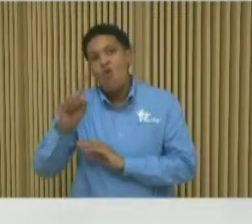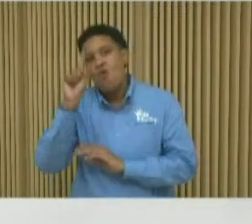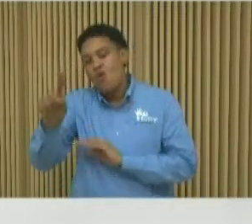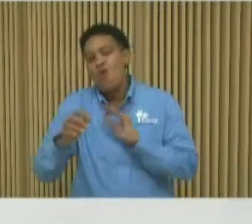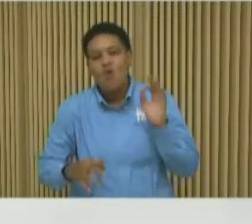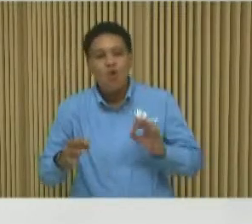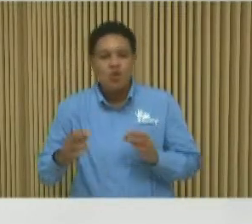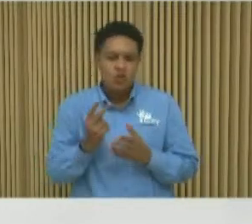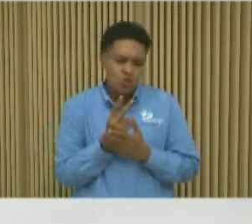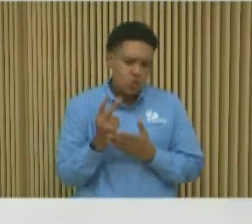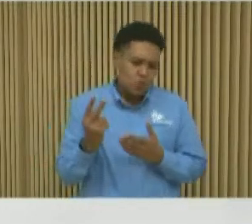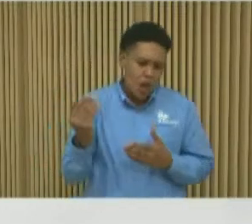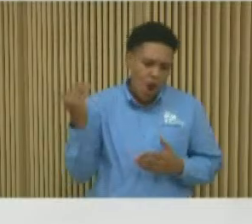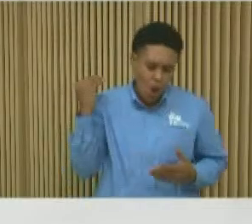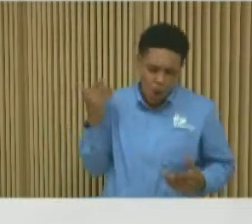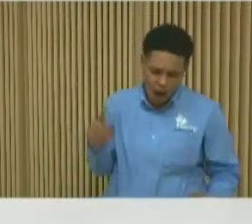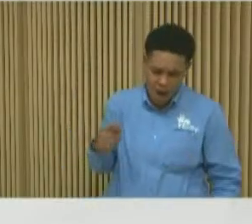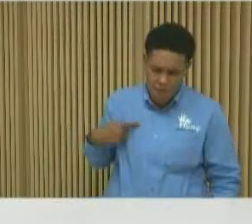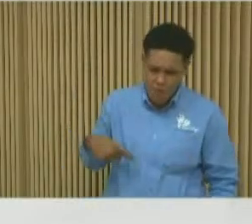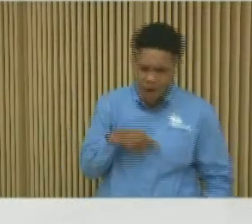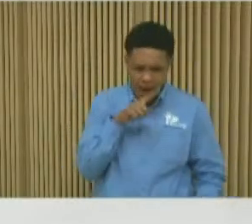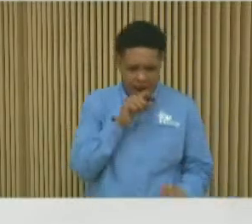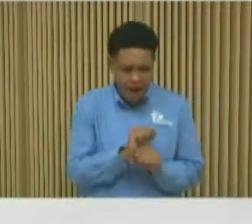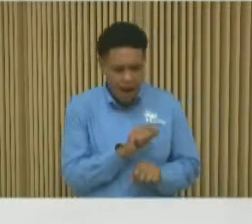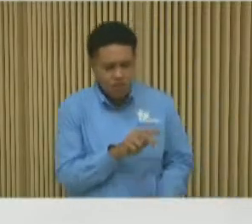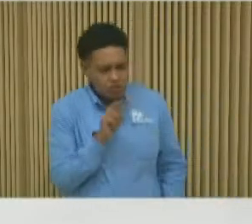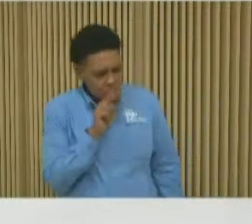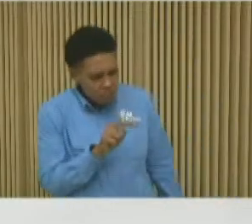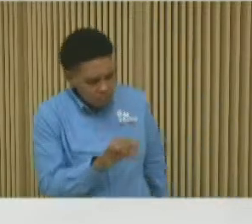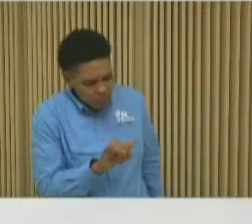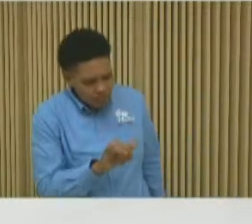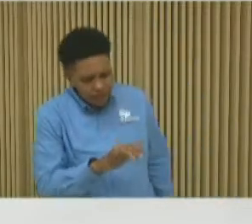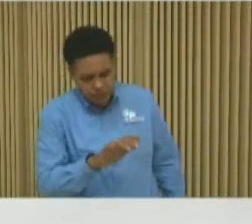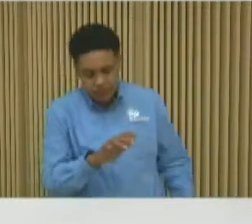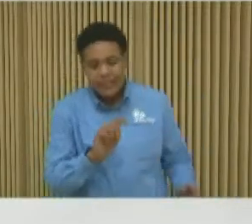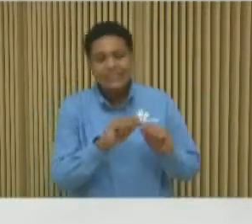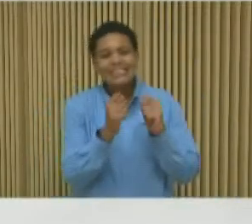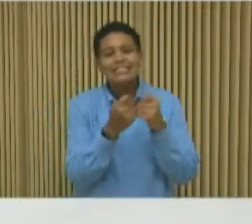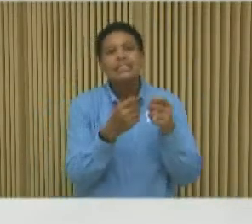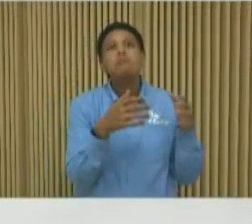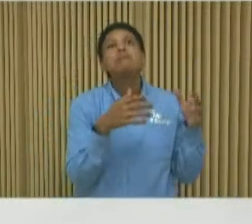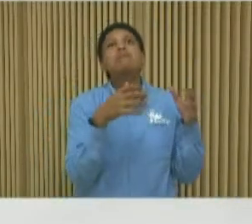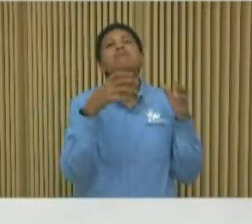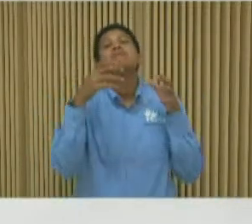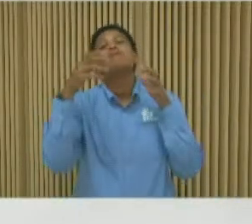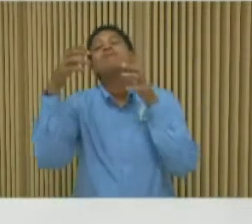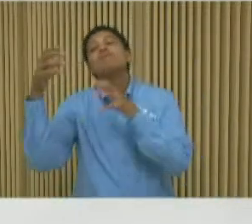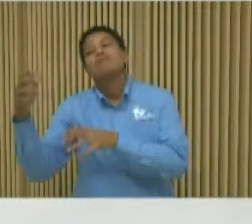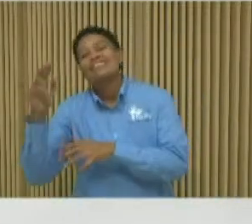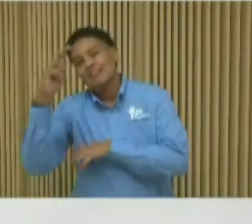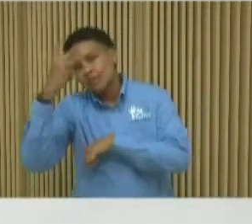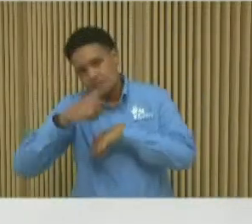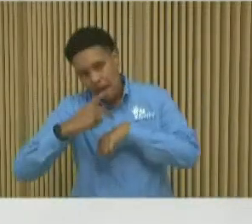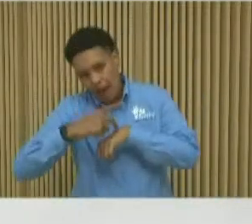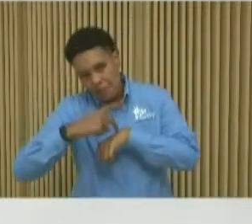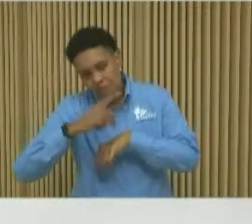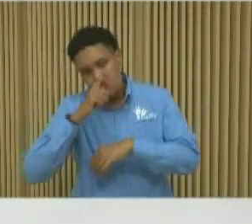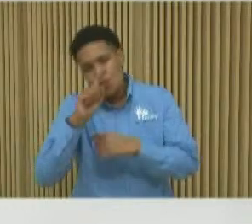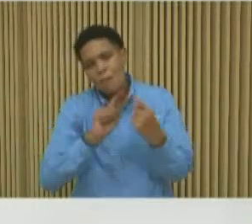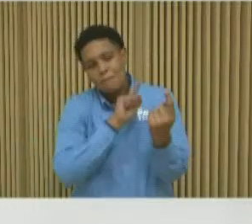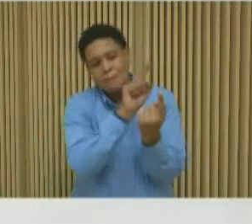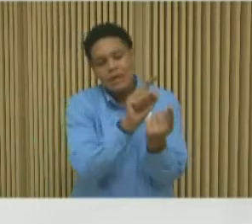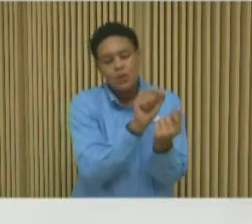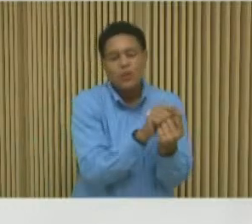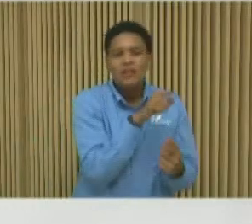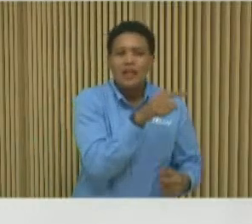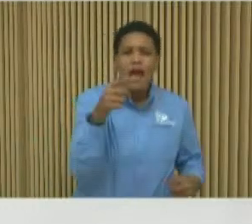2 weeks ago, we actually took a team, the second time, to meet with